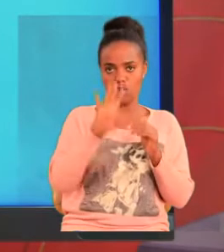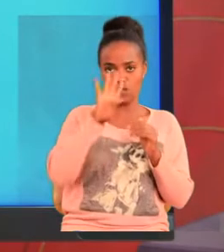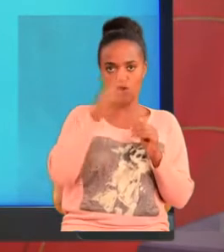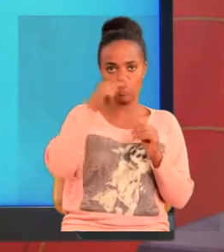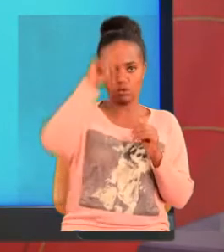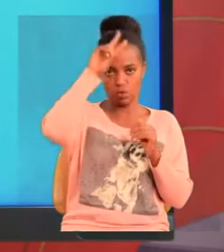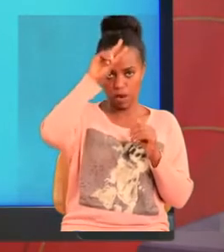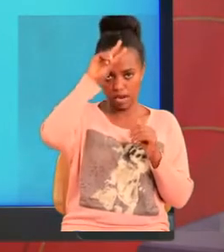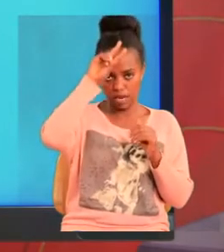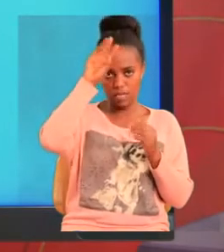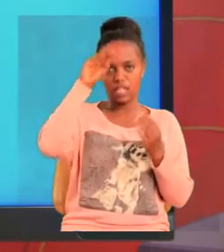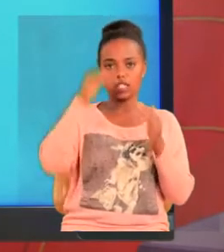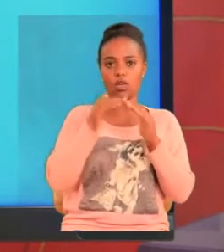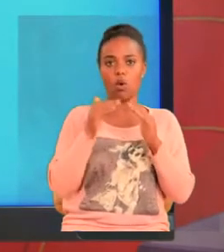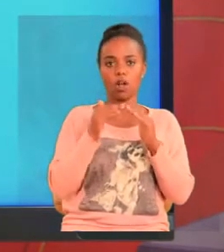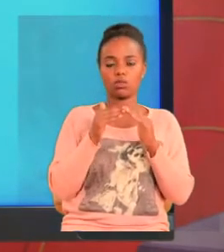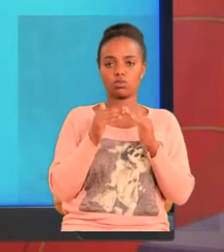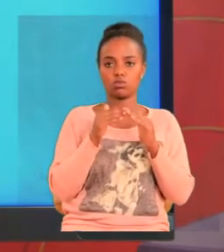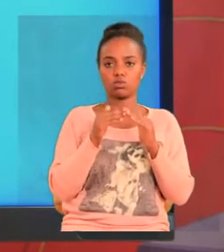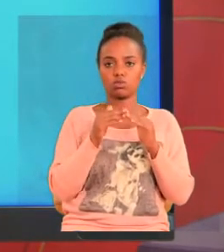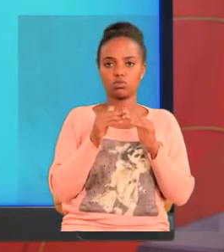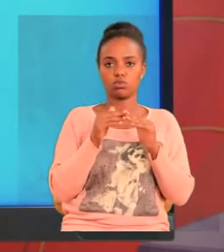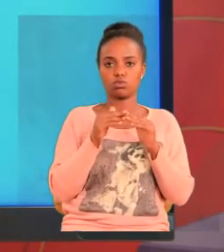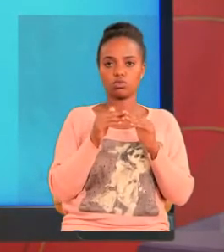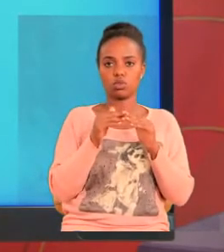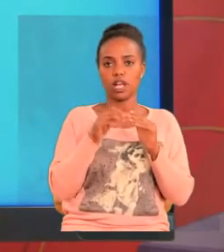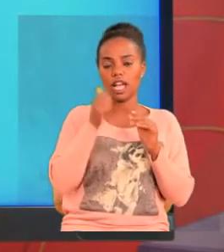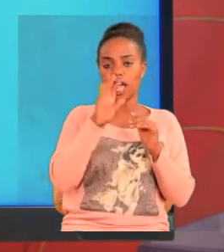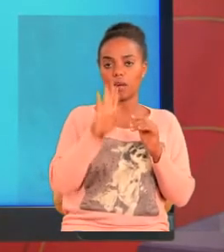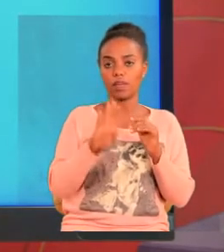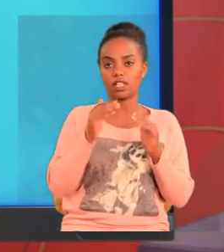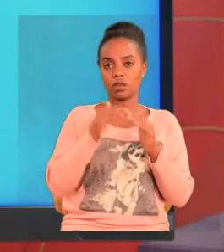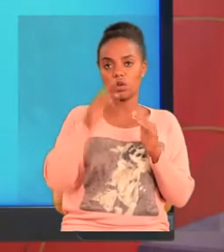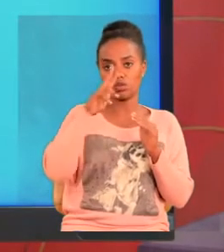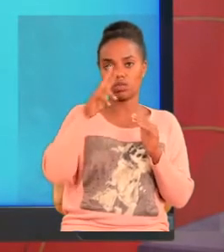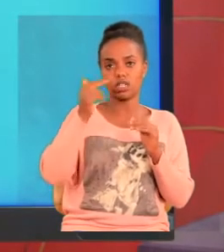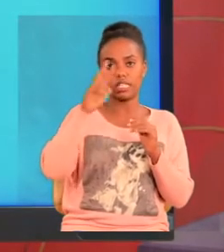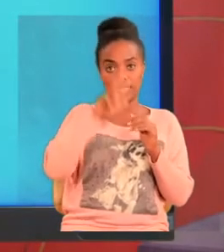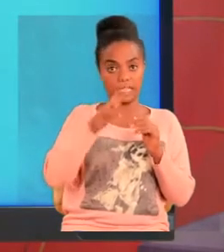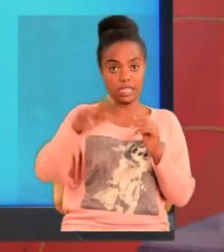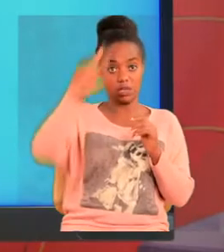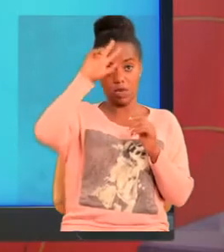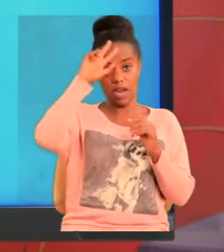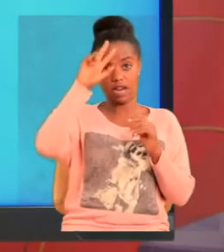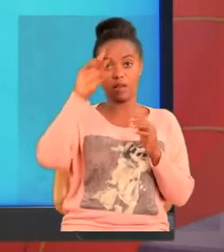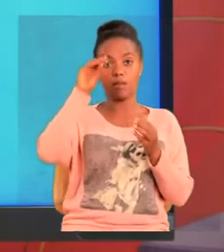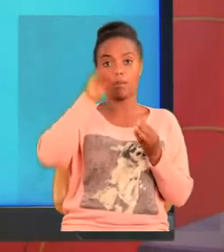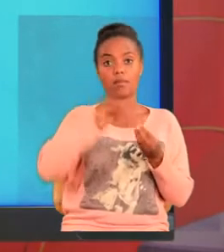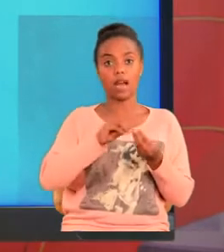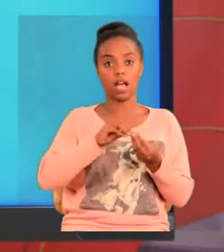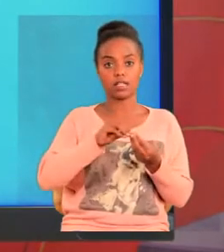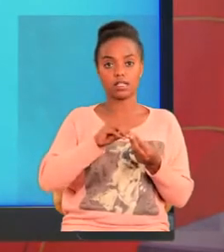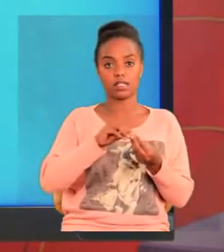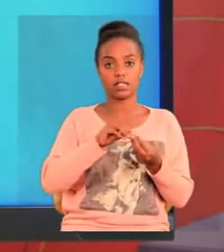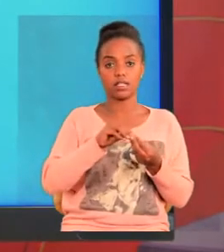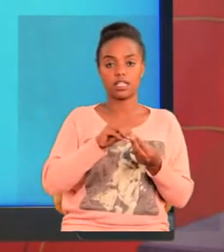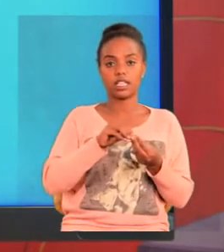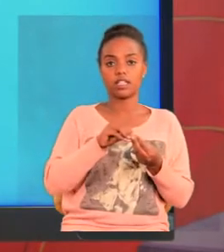squared is equal to AB is 3, it is 3 squared plus